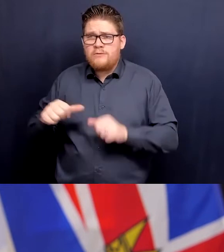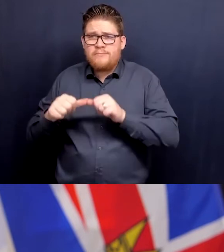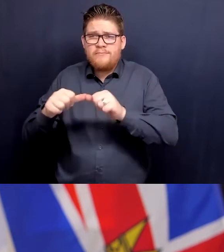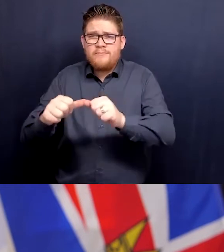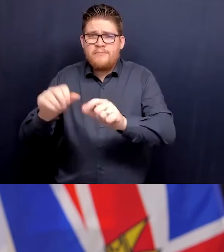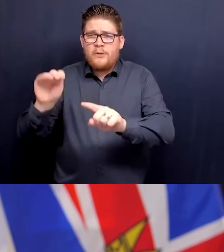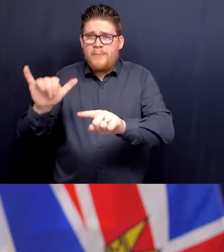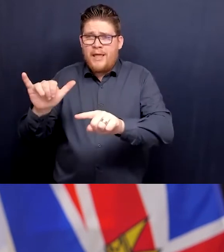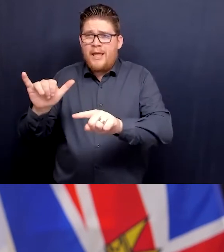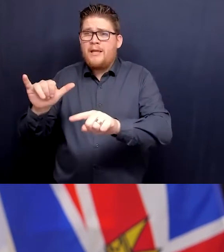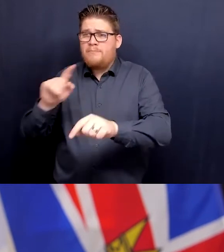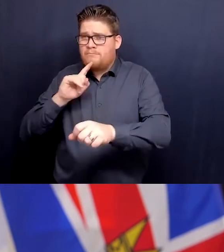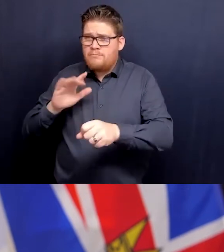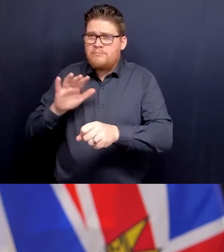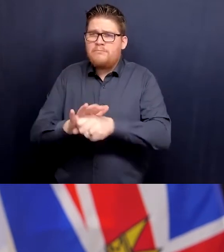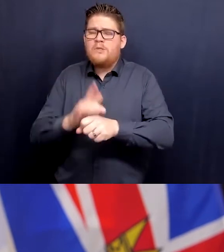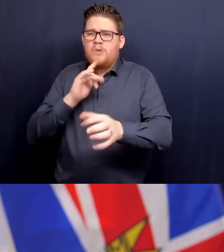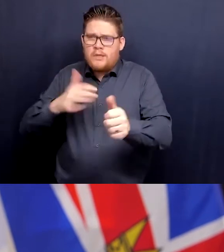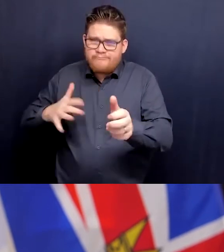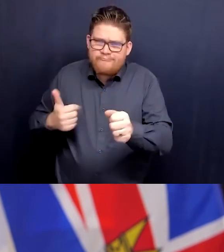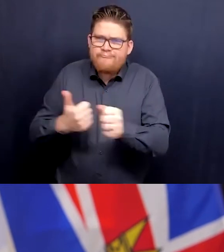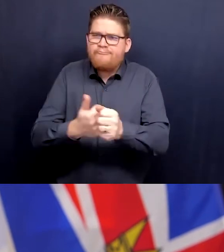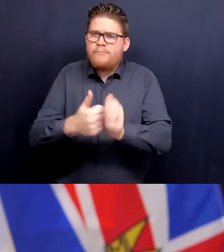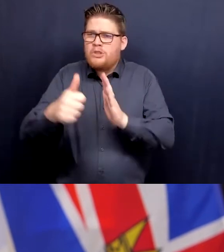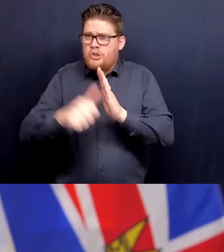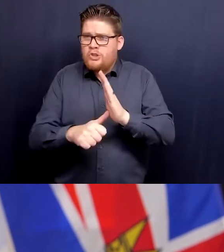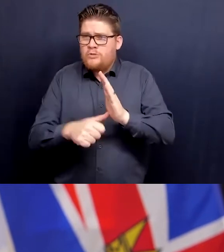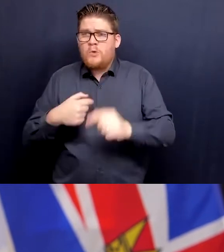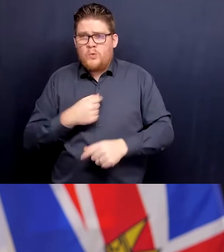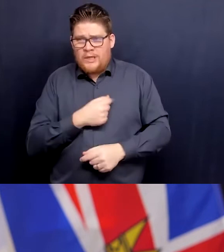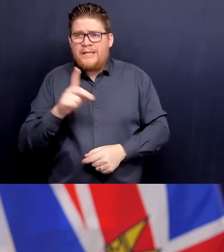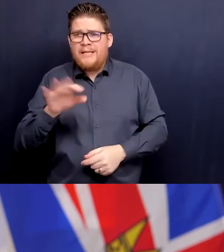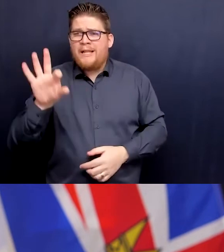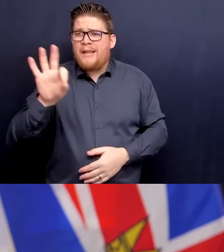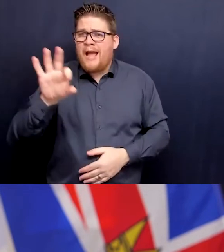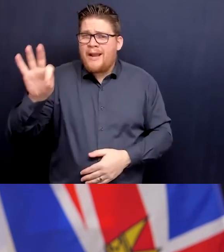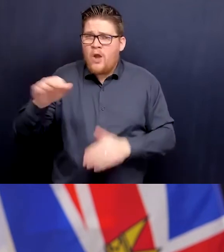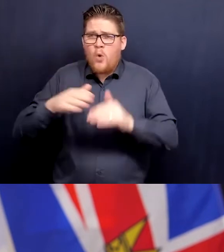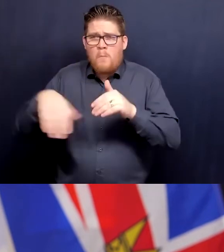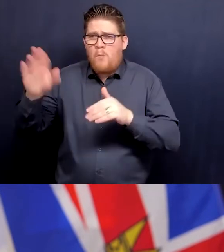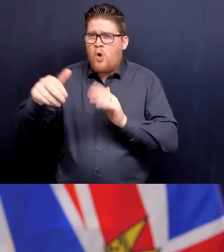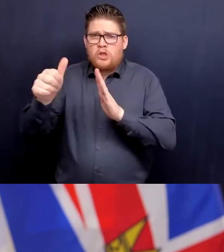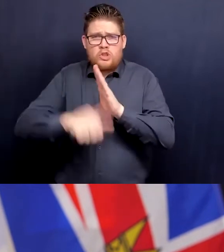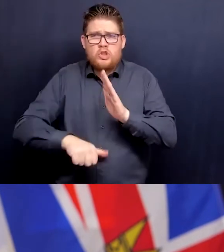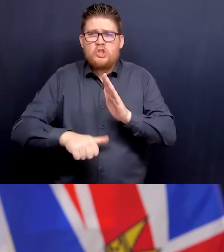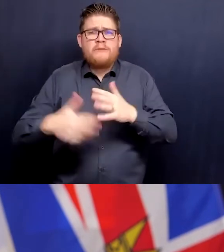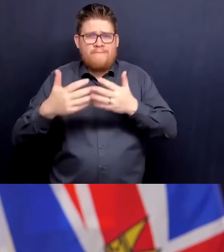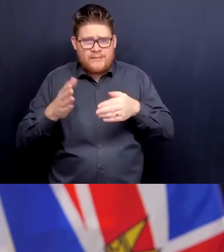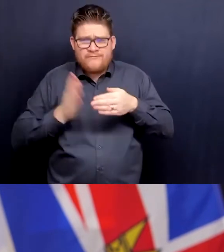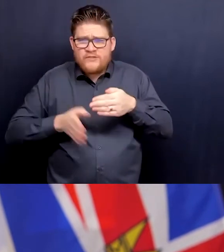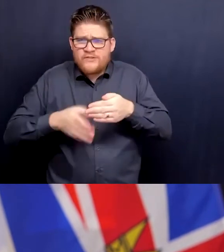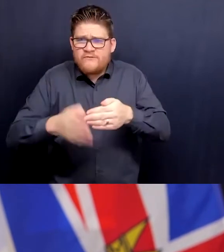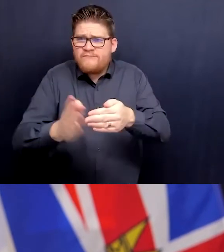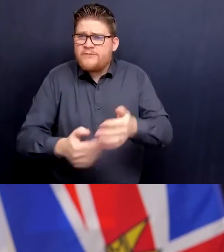up, and we did. More than 99% of those surgeries that were delayed completed, and we ended up in the calendar year that followed it doing